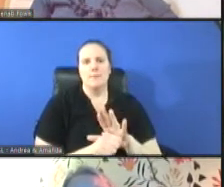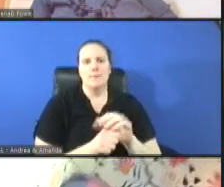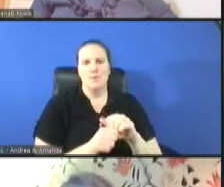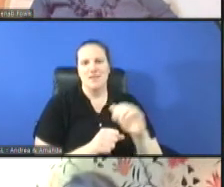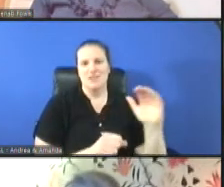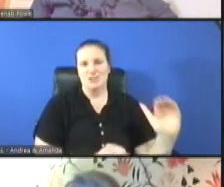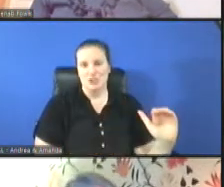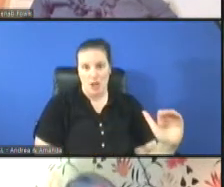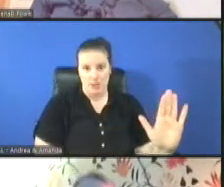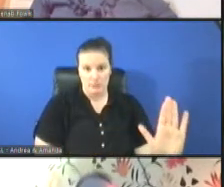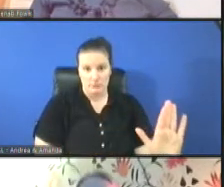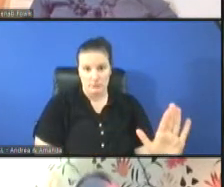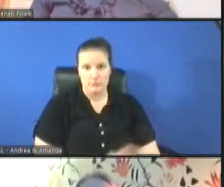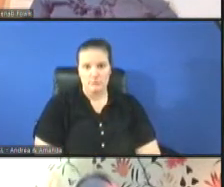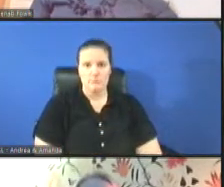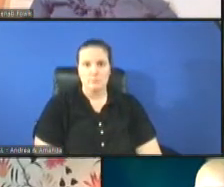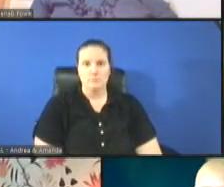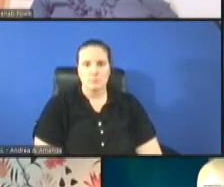so